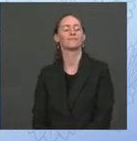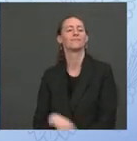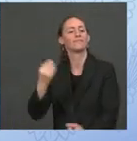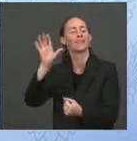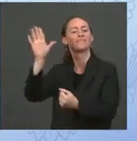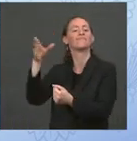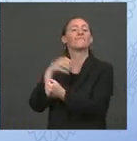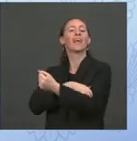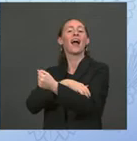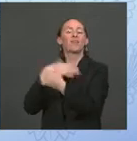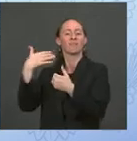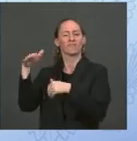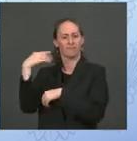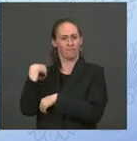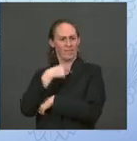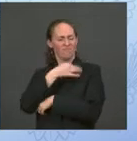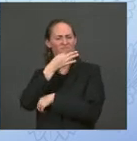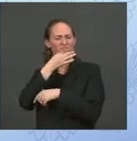education.